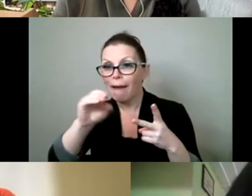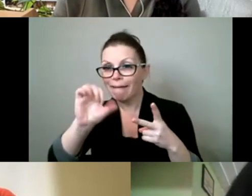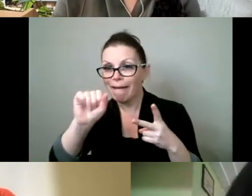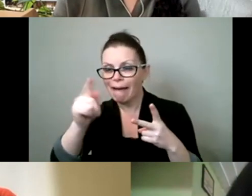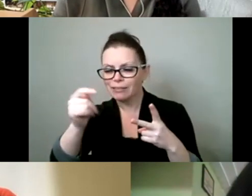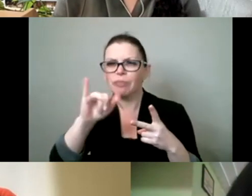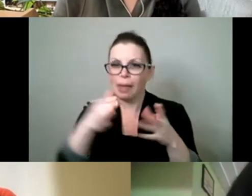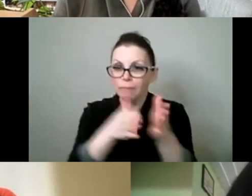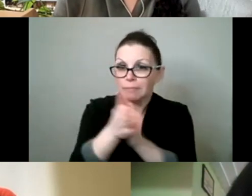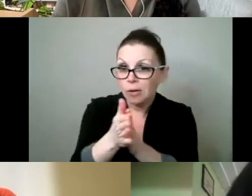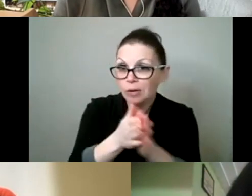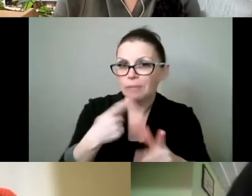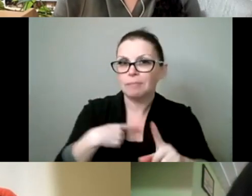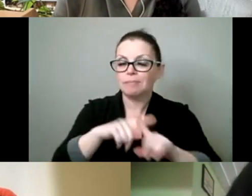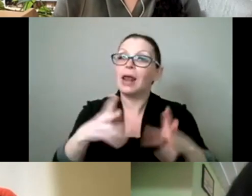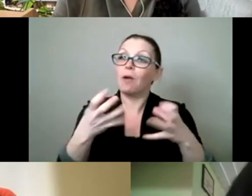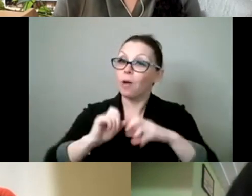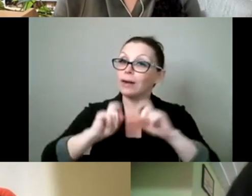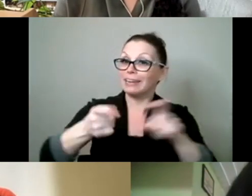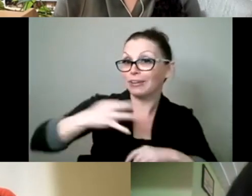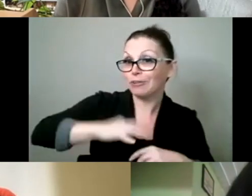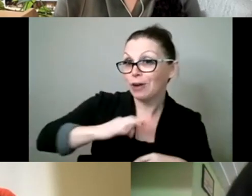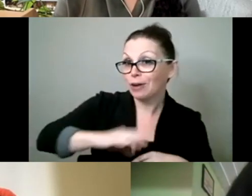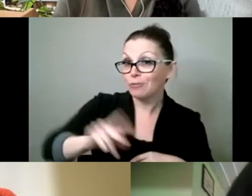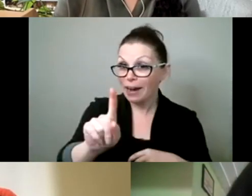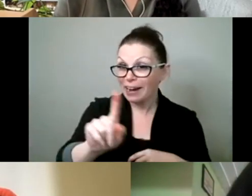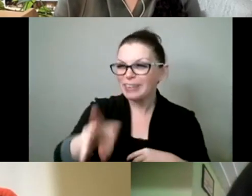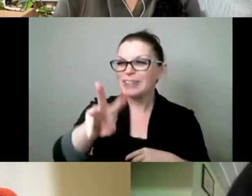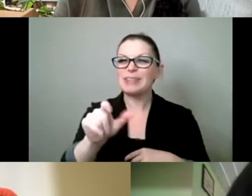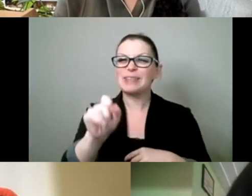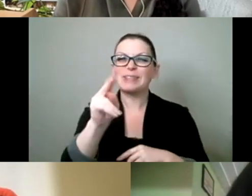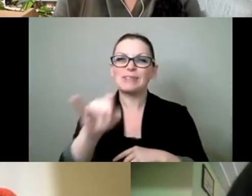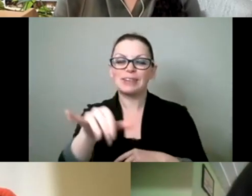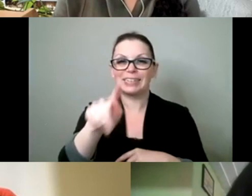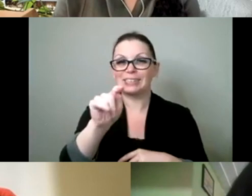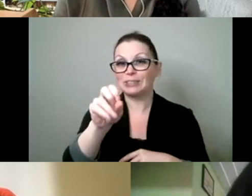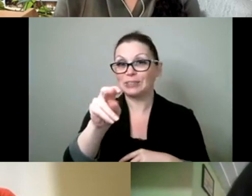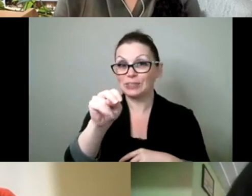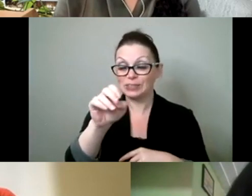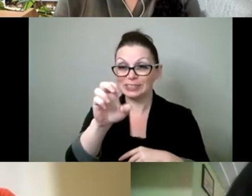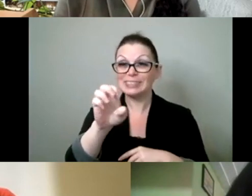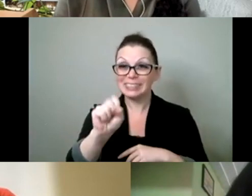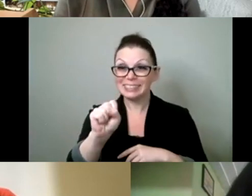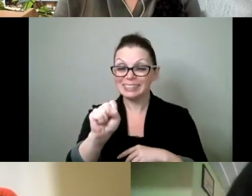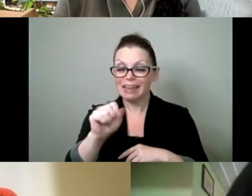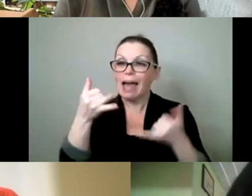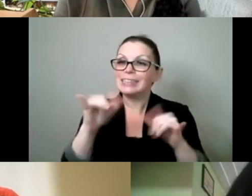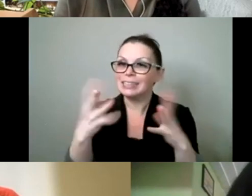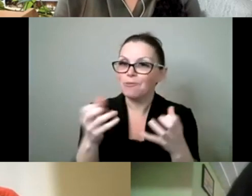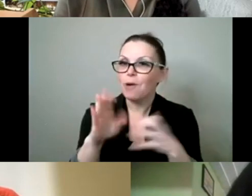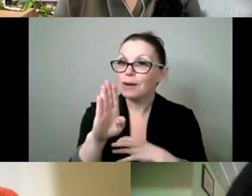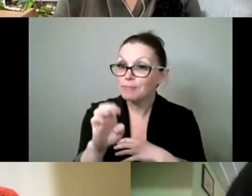am going to give credit to Looney Tunes because to this day, I still want to be a cartoon character.